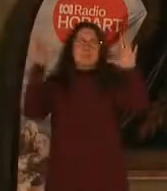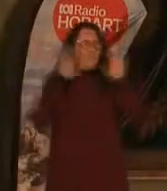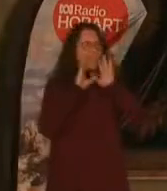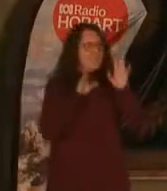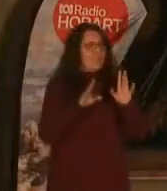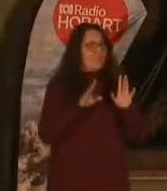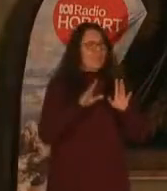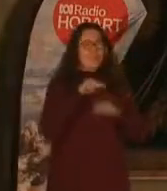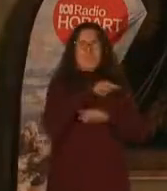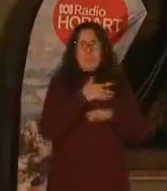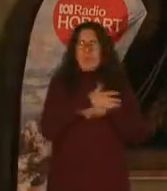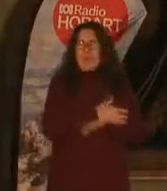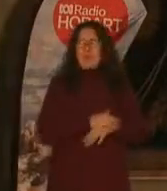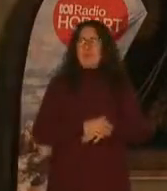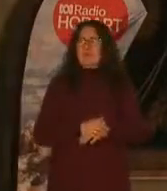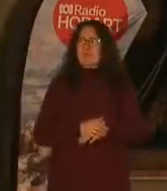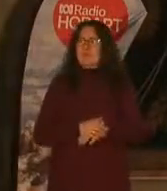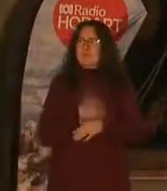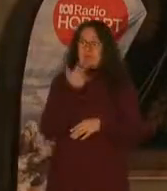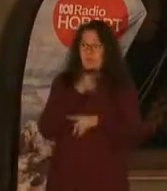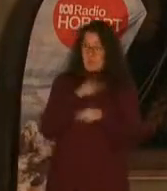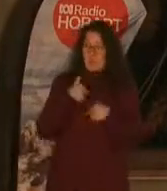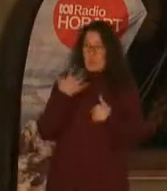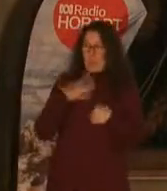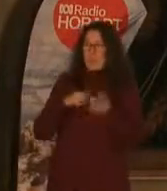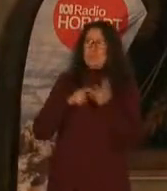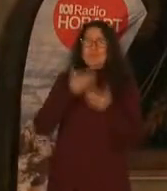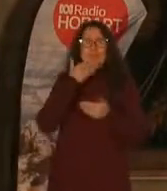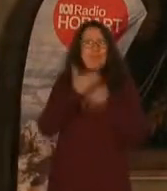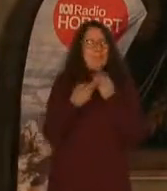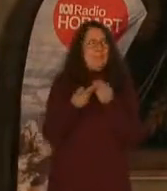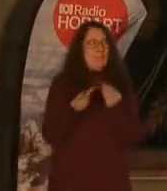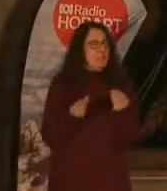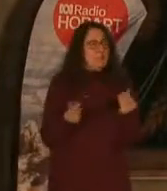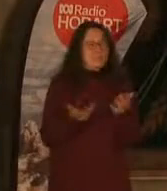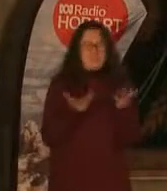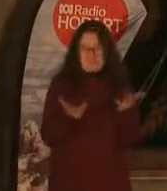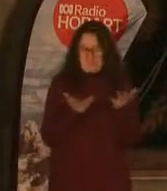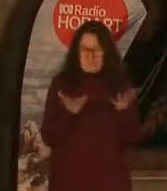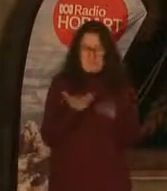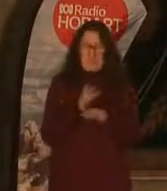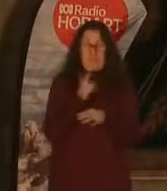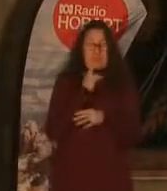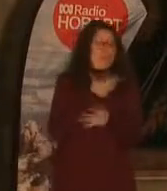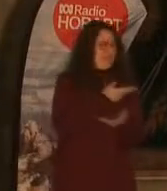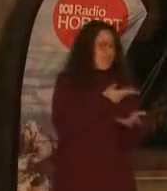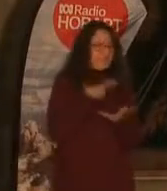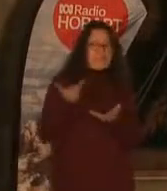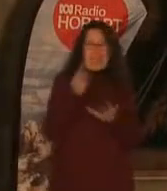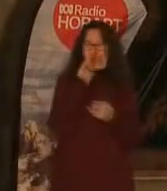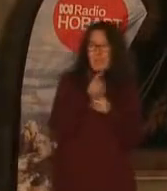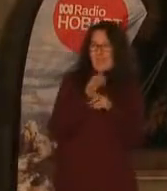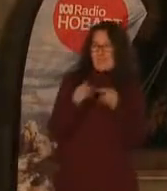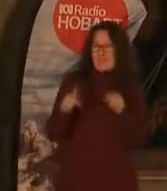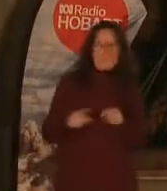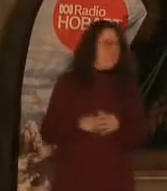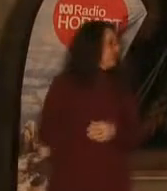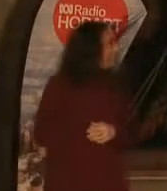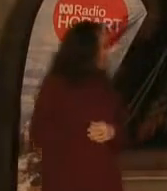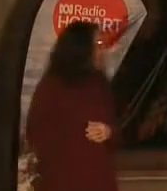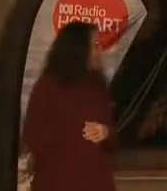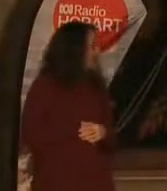describe something new, you know, maybe you can talk about this actually.